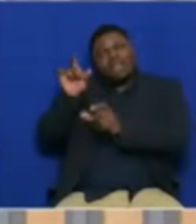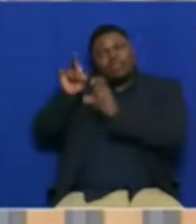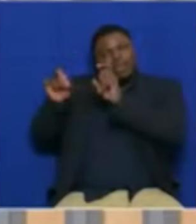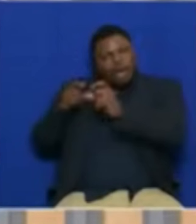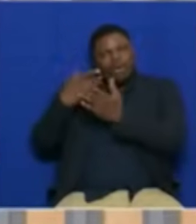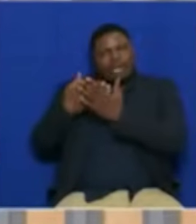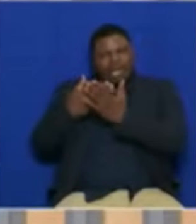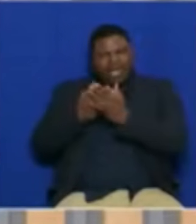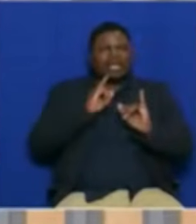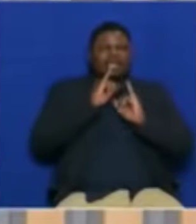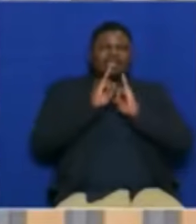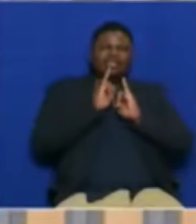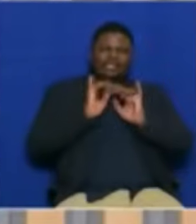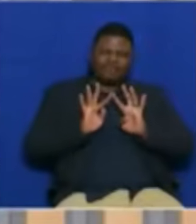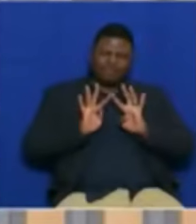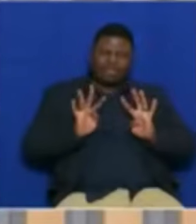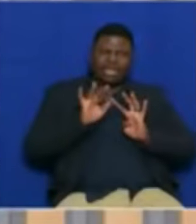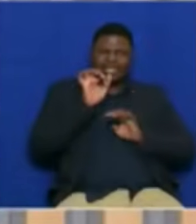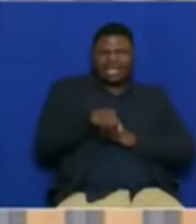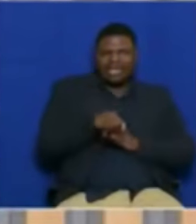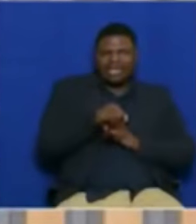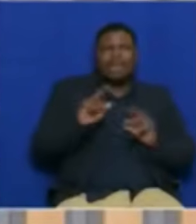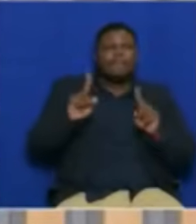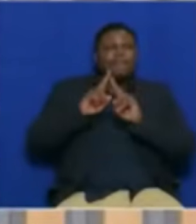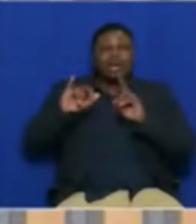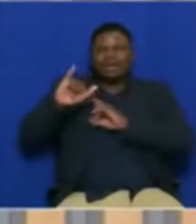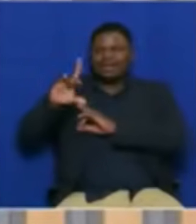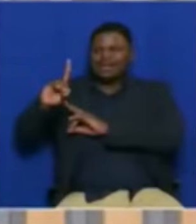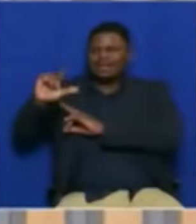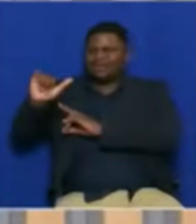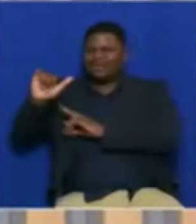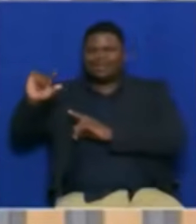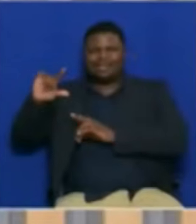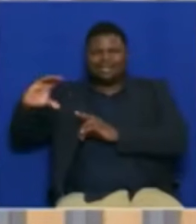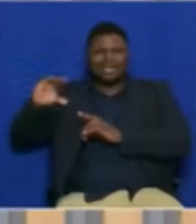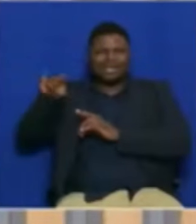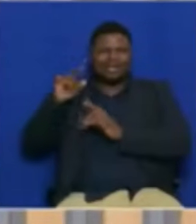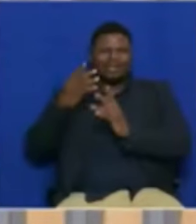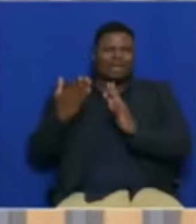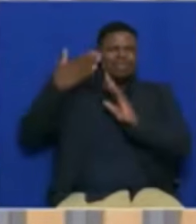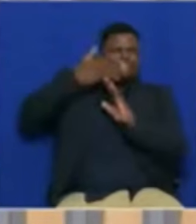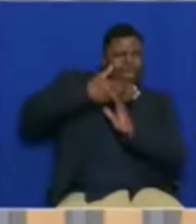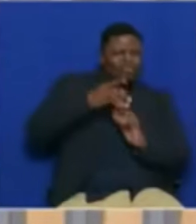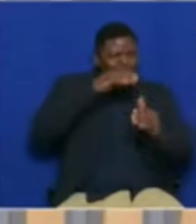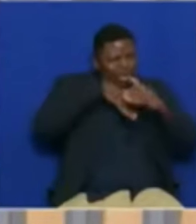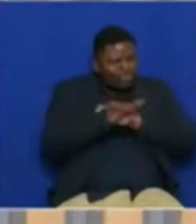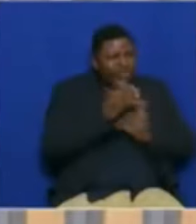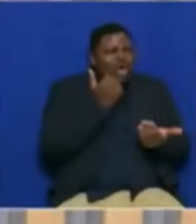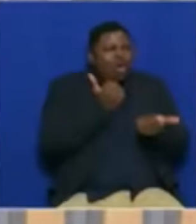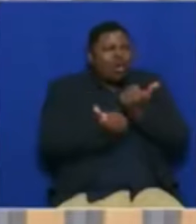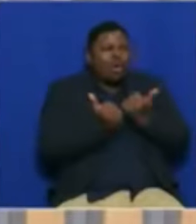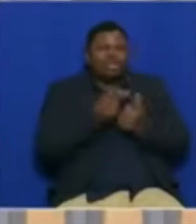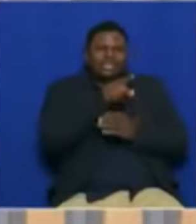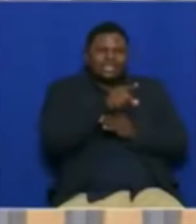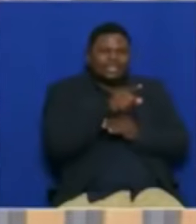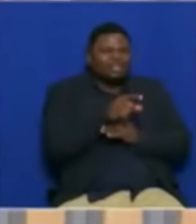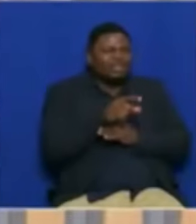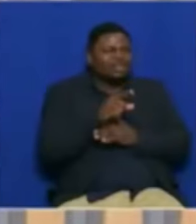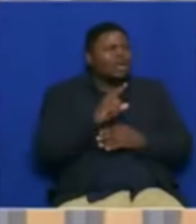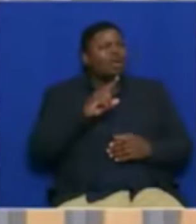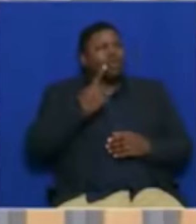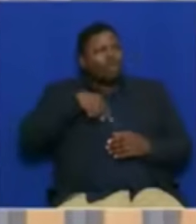candidates in crime intelligence. Why does IDEC go to court and say to court, I want warrants of arrest